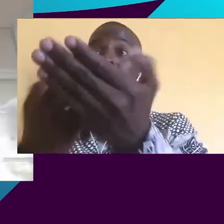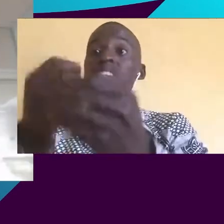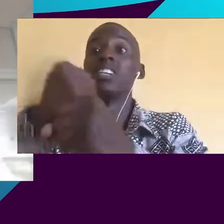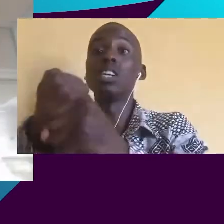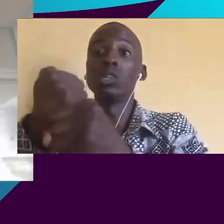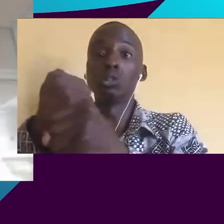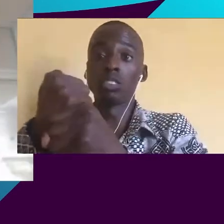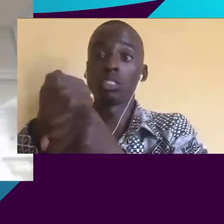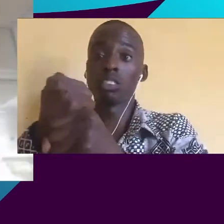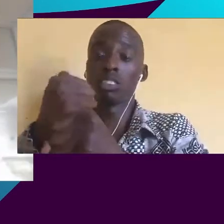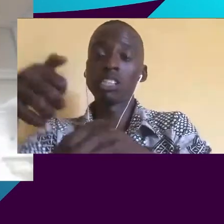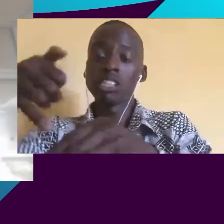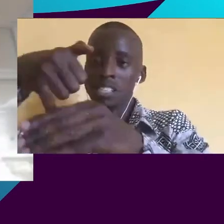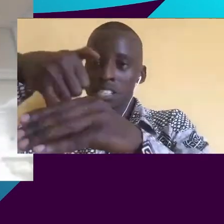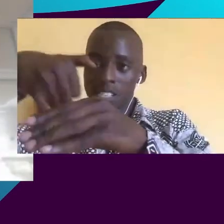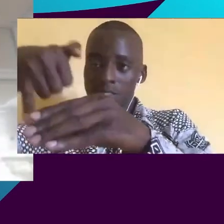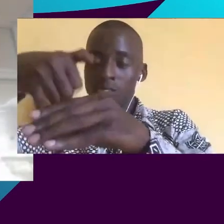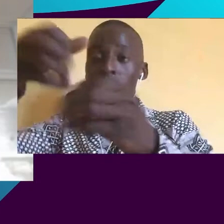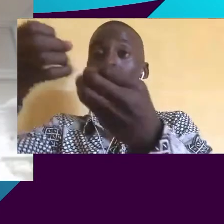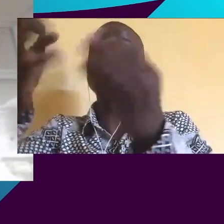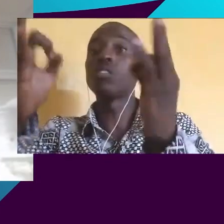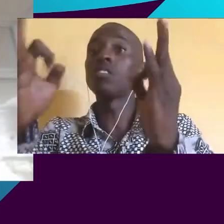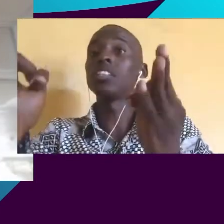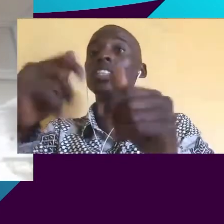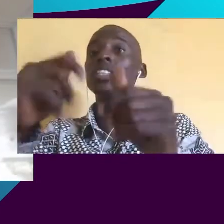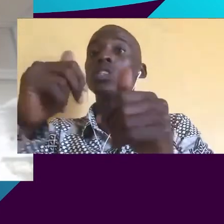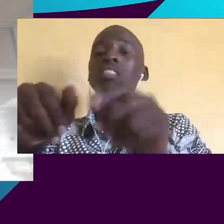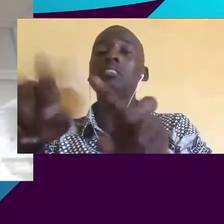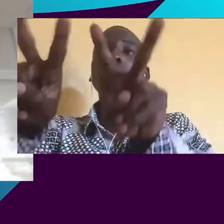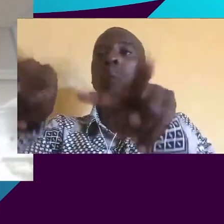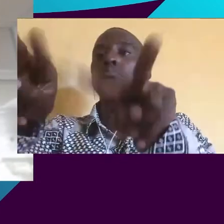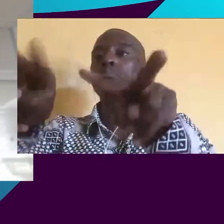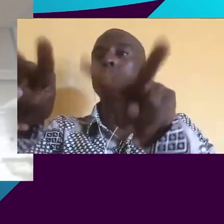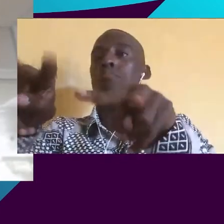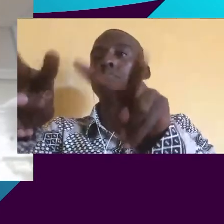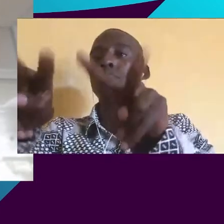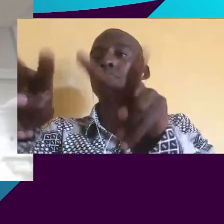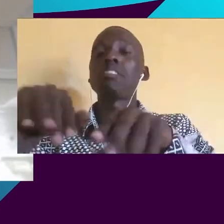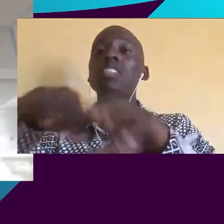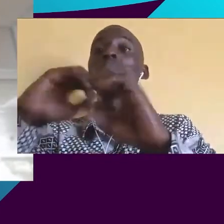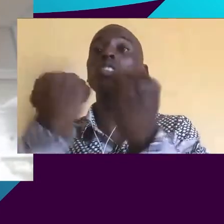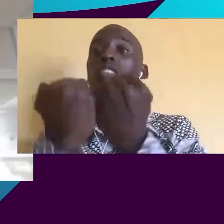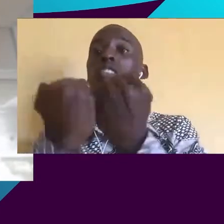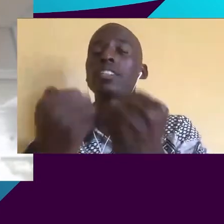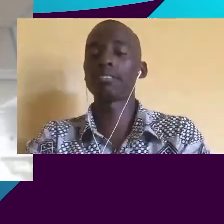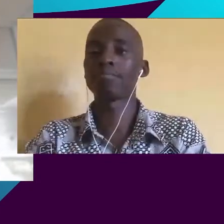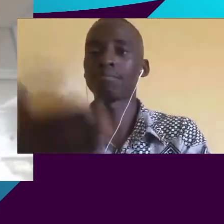involved in so many of these things that are stereotyped to be masculine in our society? Angela?